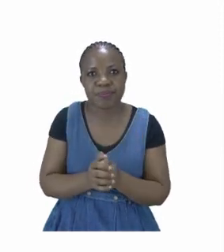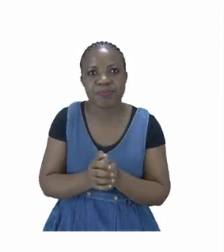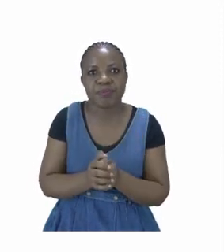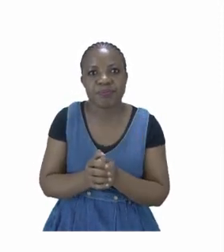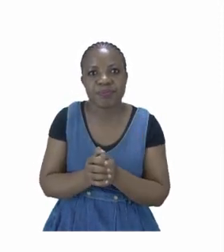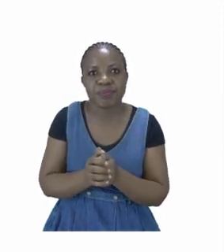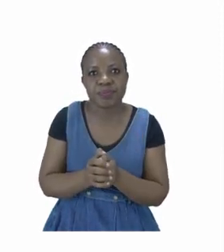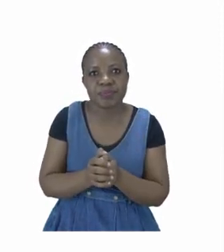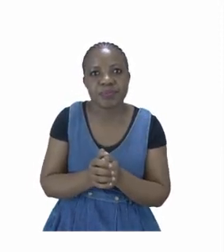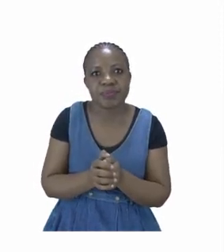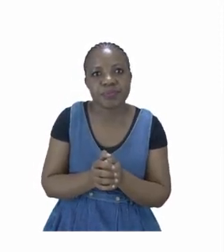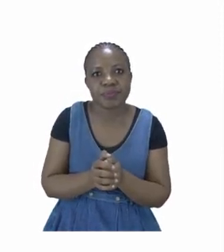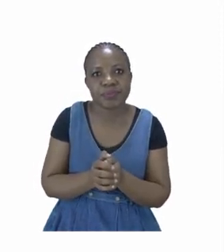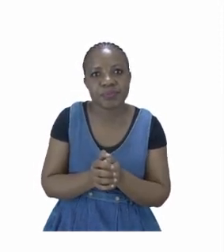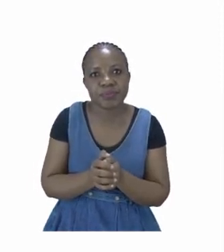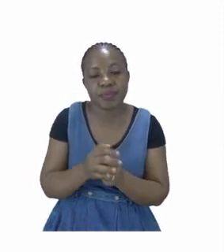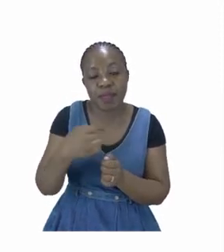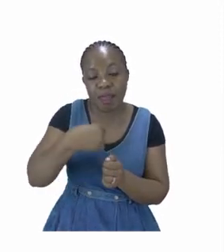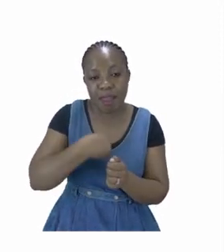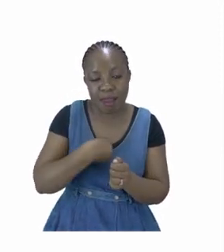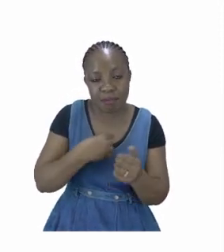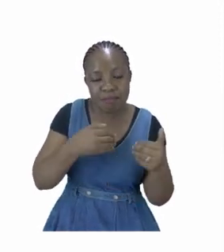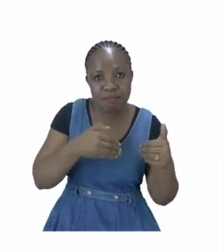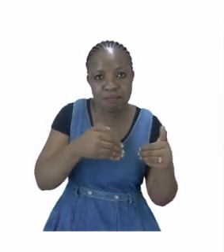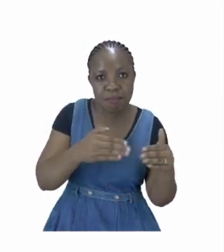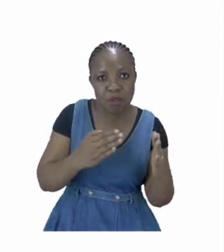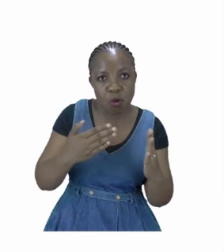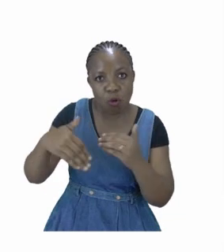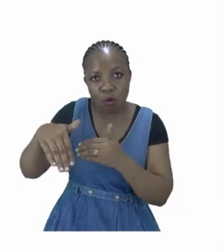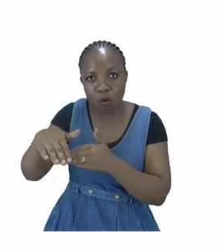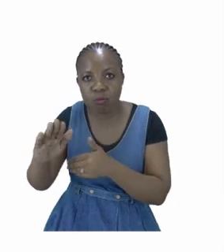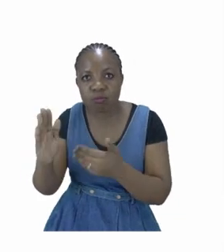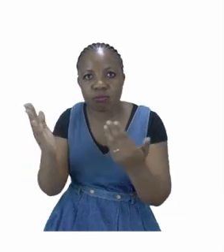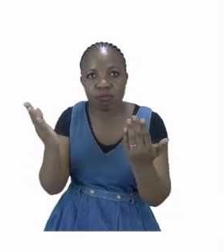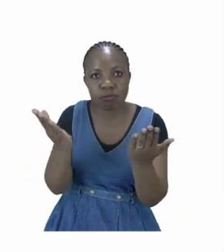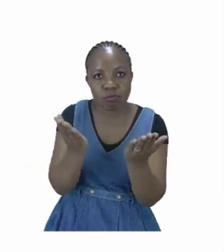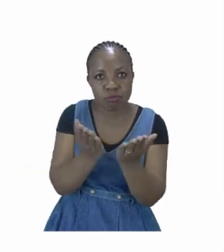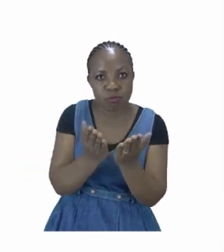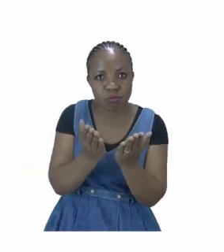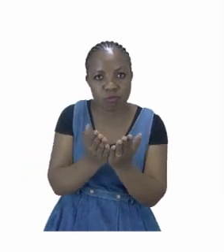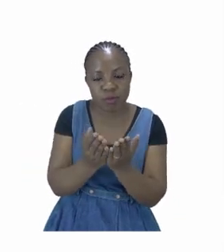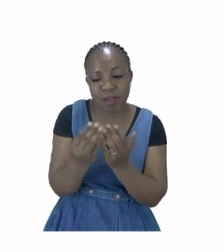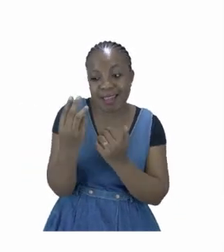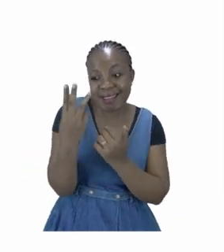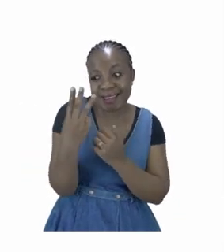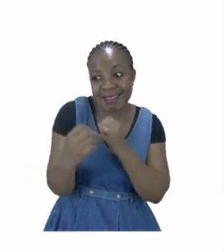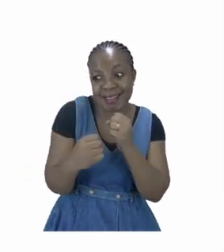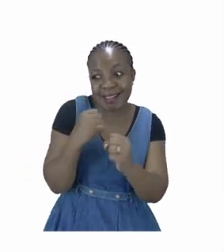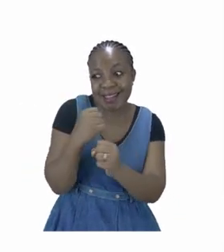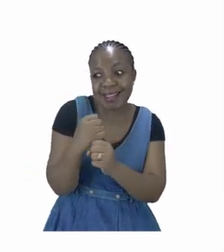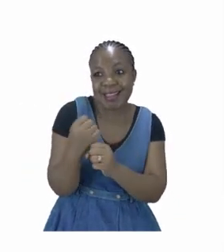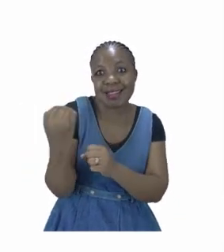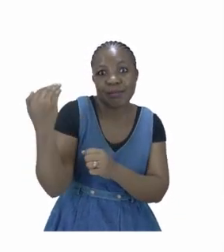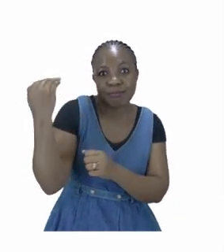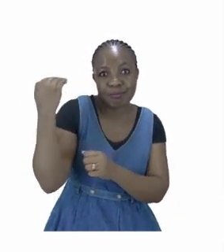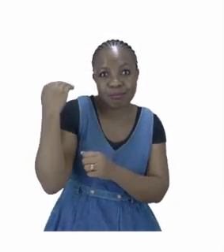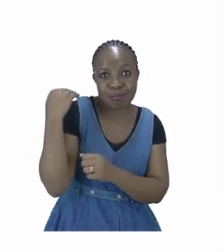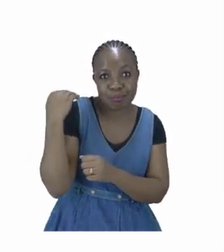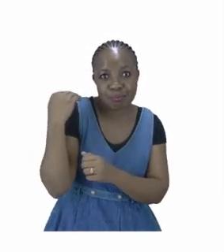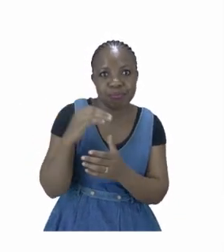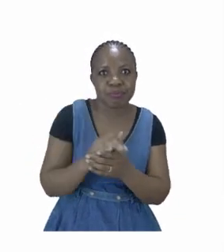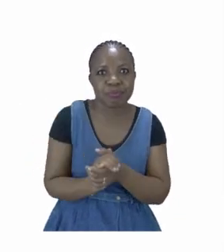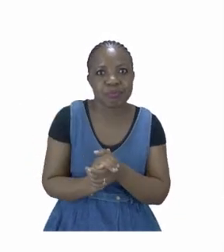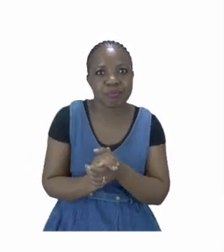go. I began going to school 3 years ago. It's